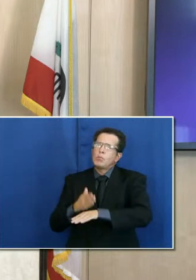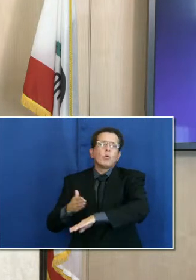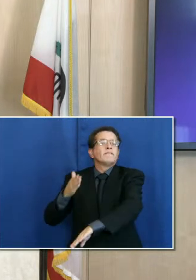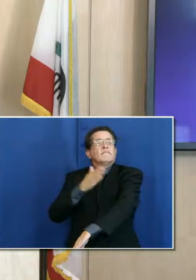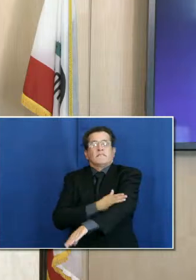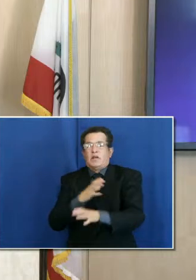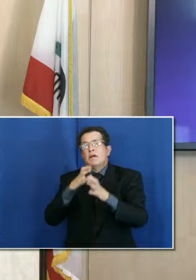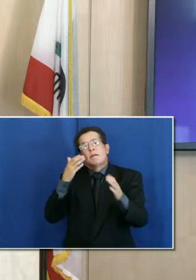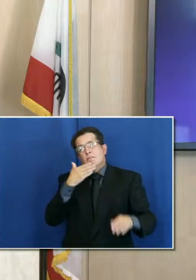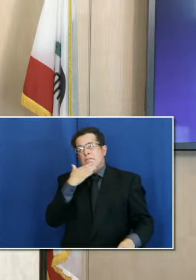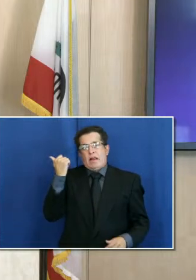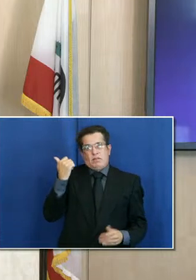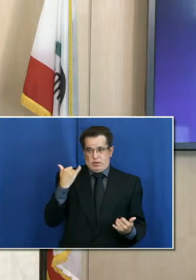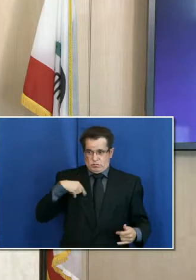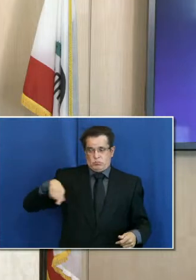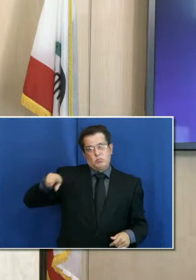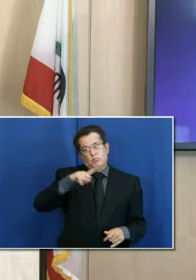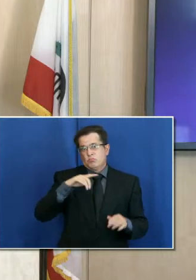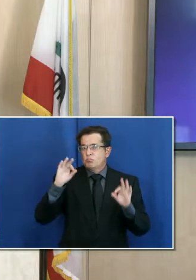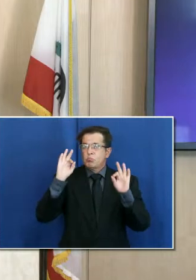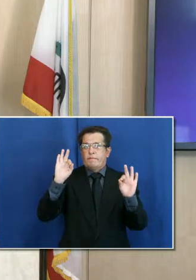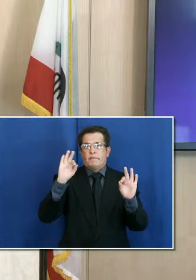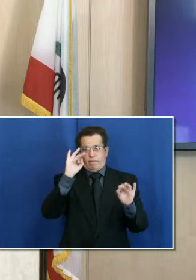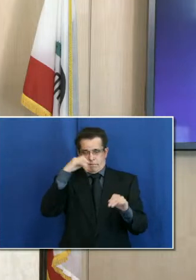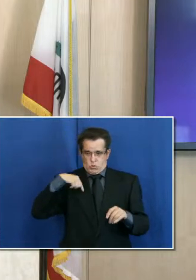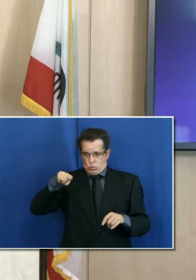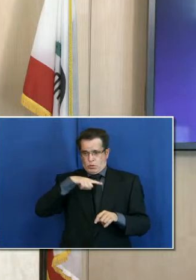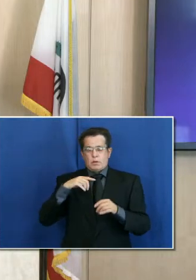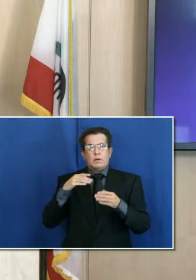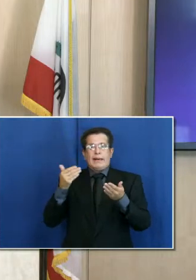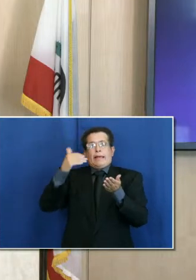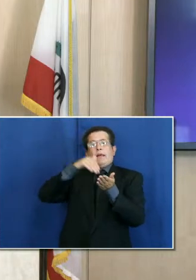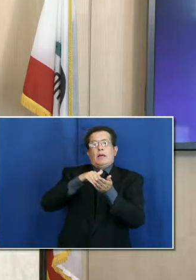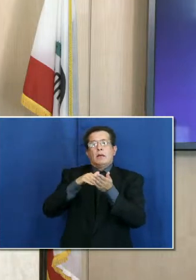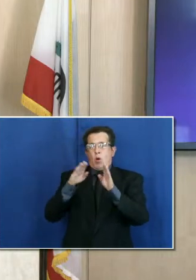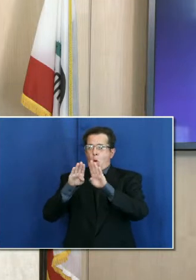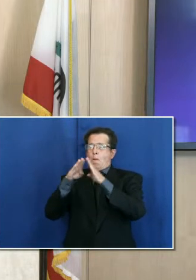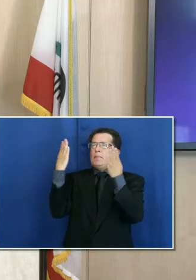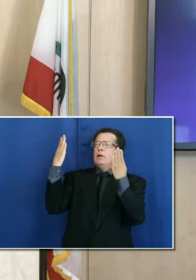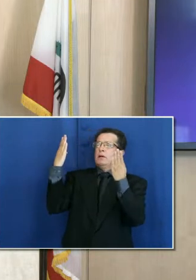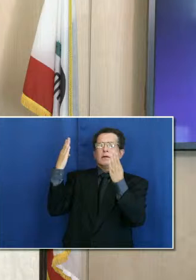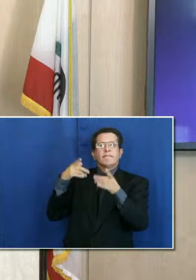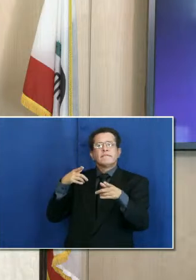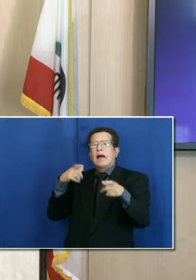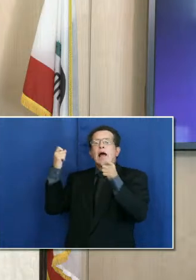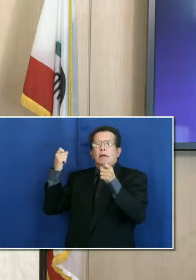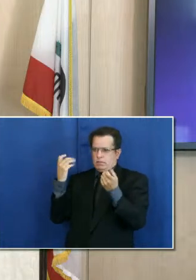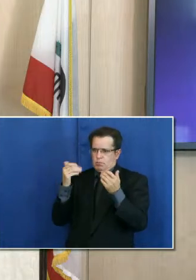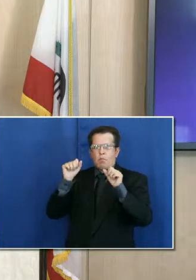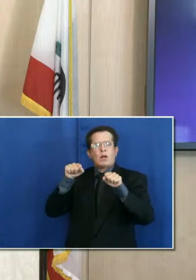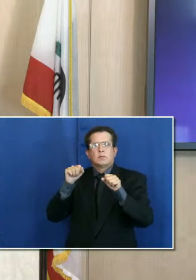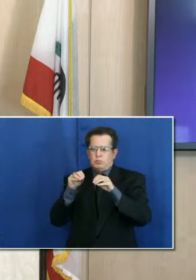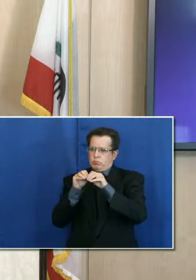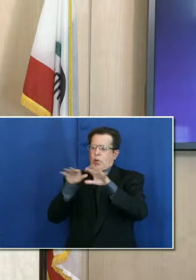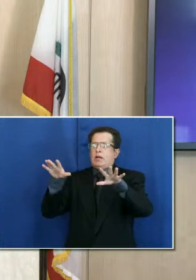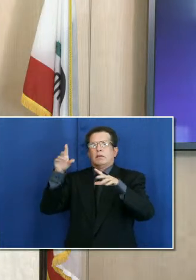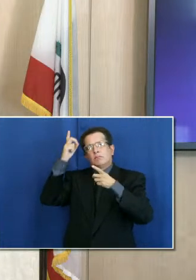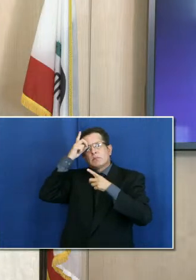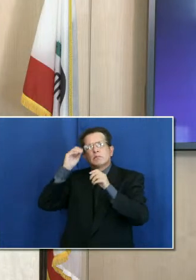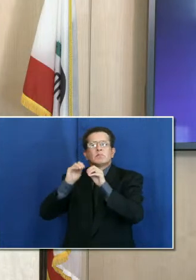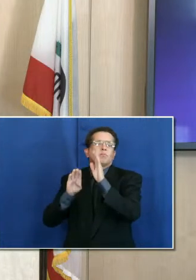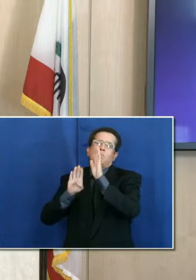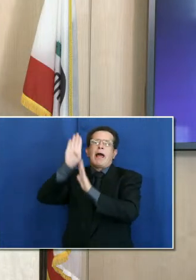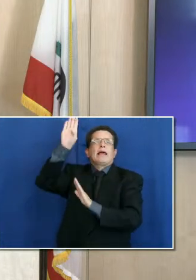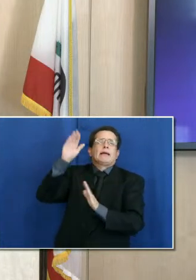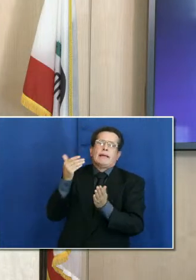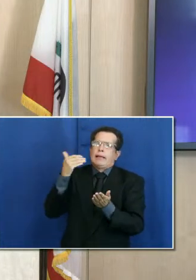state monitoring list. And so if we were to move too swift in undoing those, it is only logical that we would then spike again. And what we